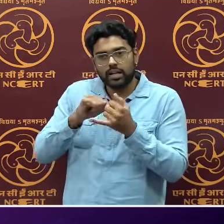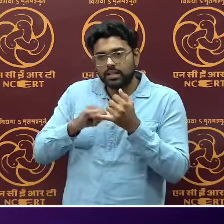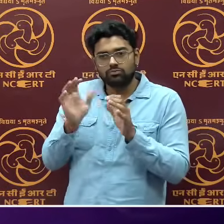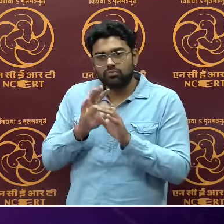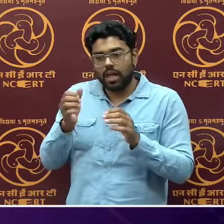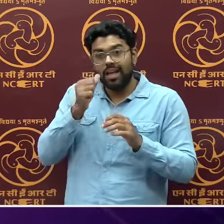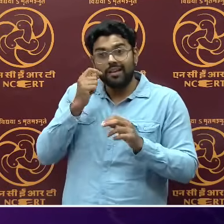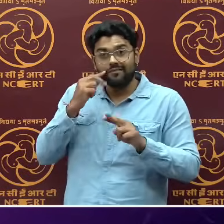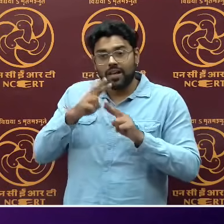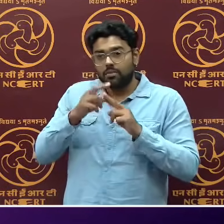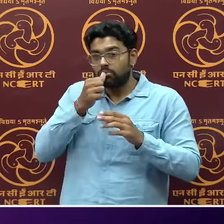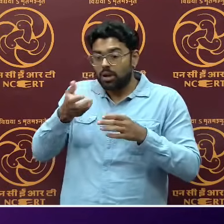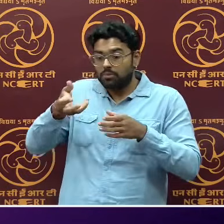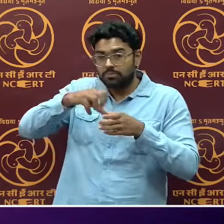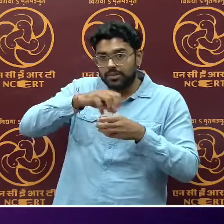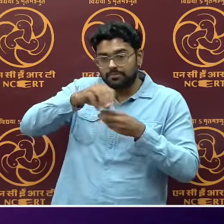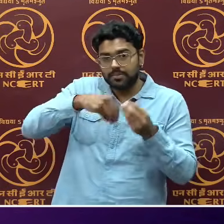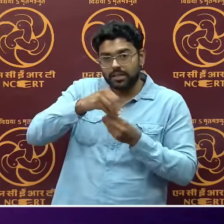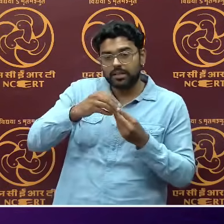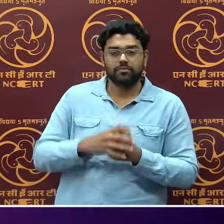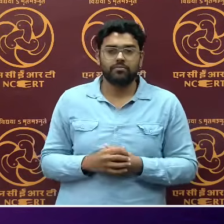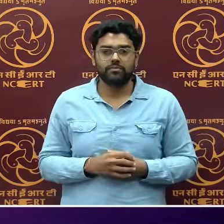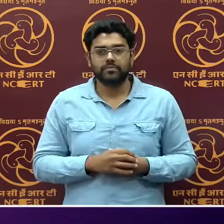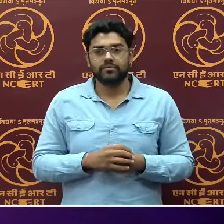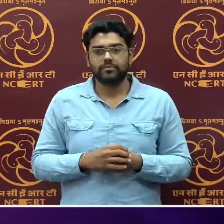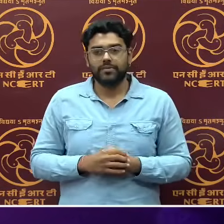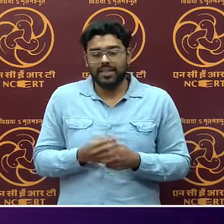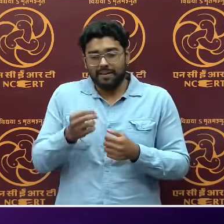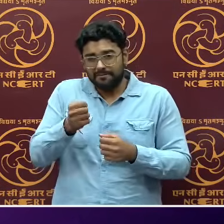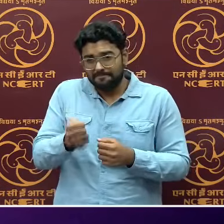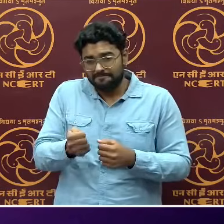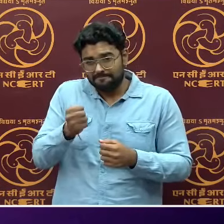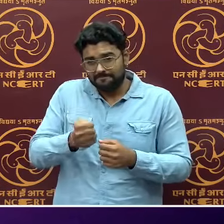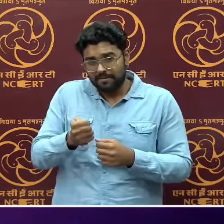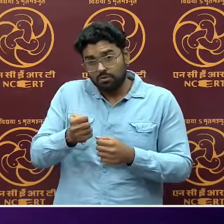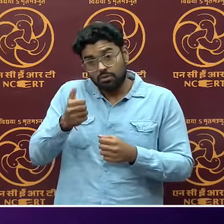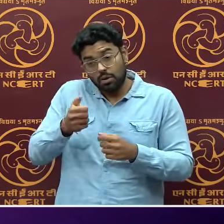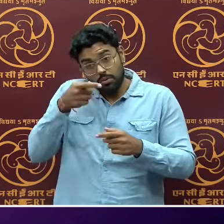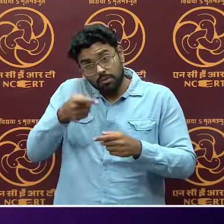Right, in ma'am. water. Until unless we have put in a pressure